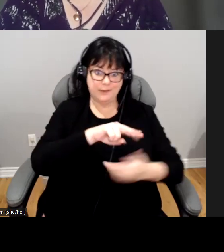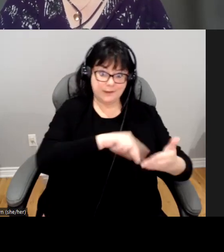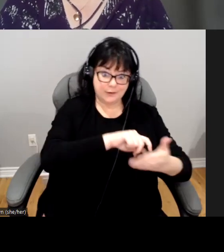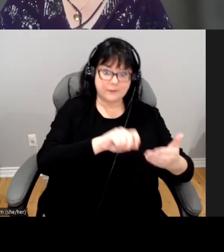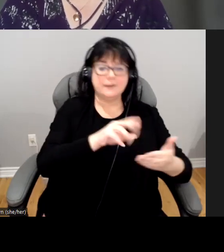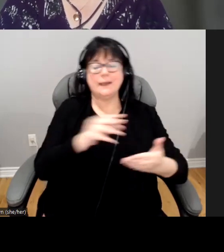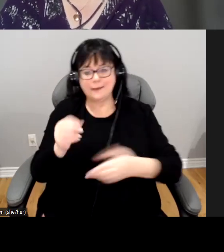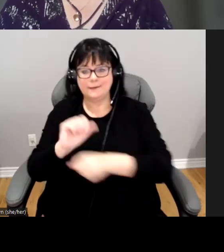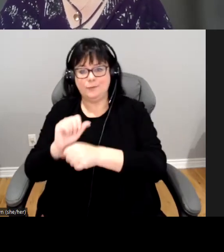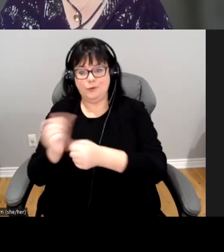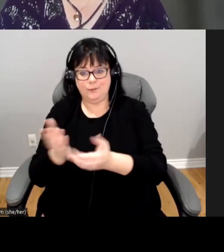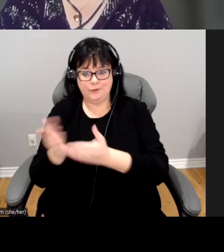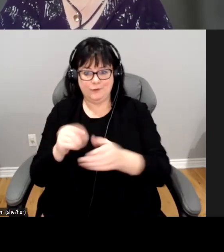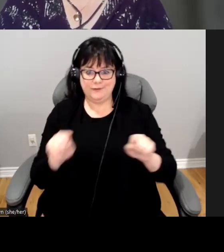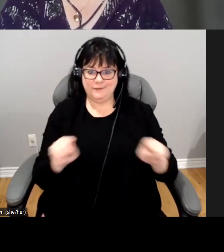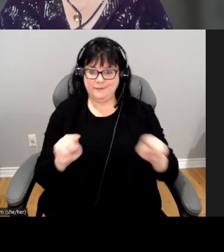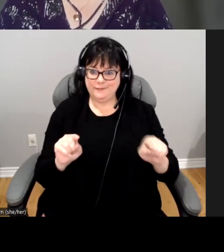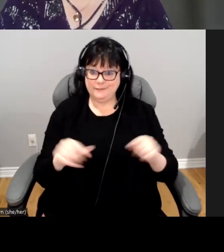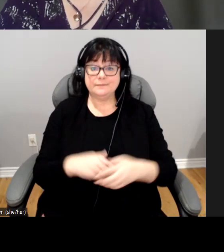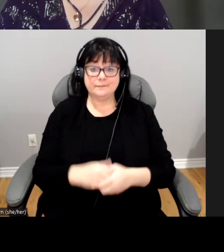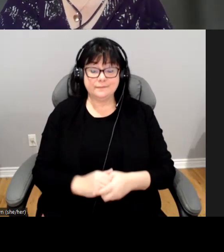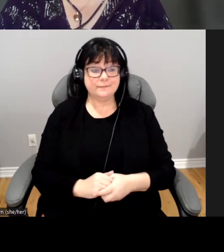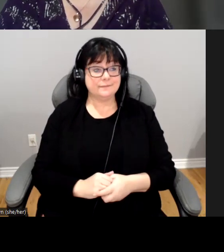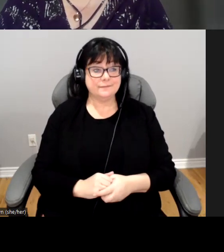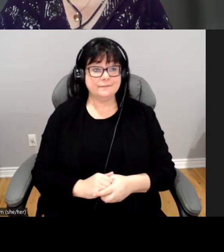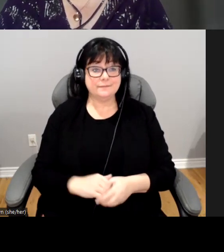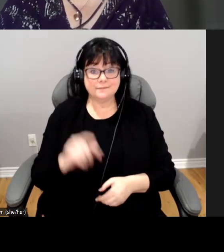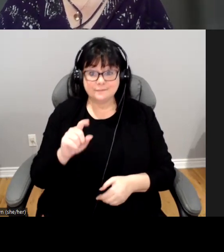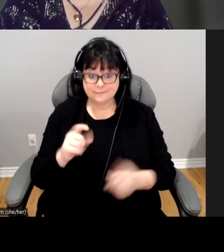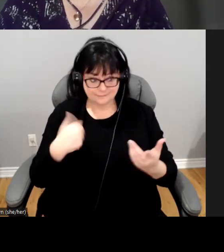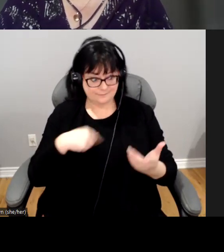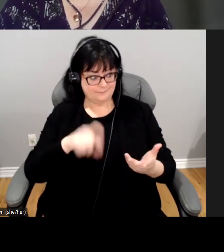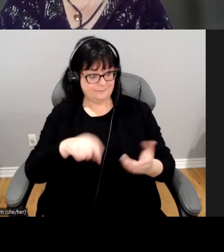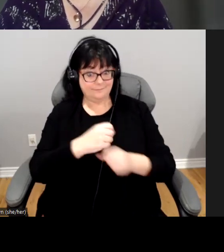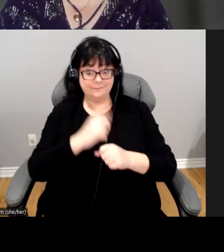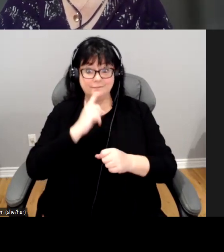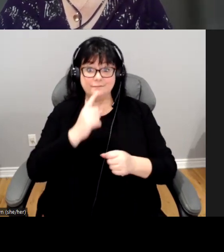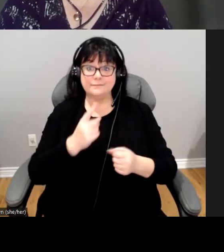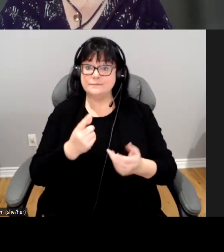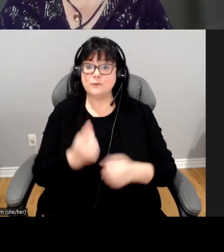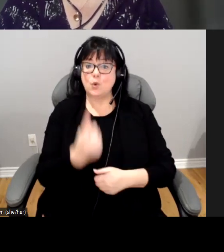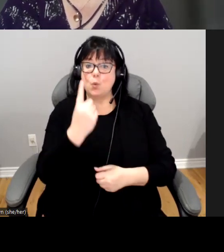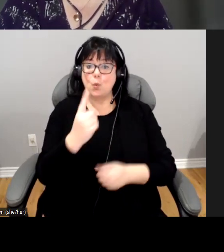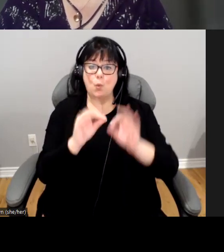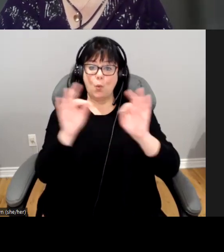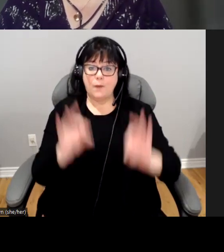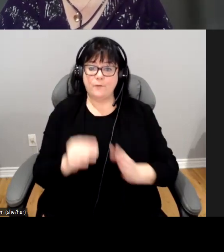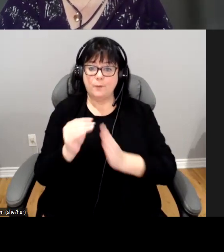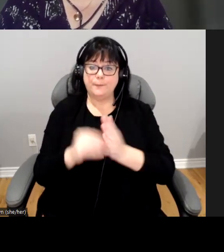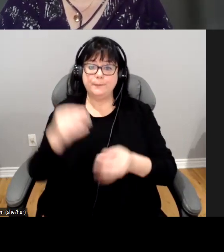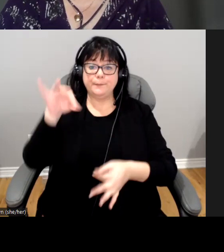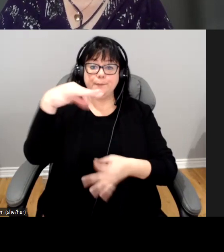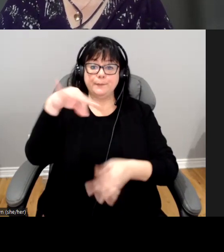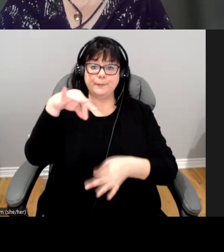services. And we needed to make sure that that was going to go smooth. It was one form that was completed. It wasn't, you know, war